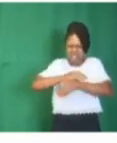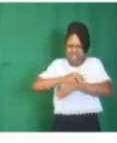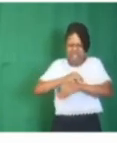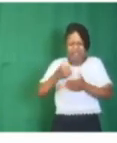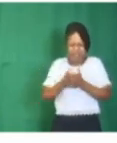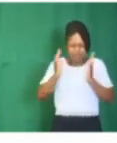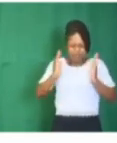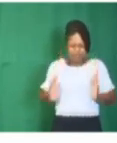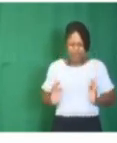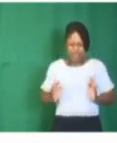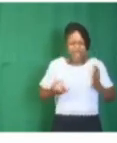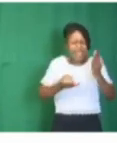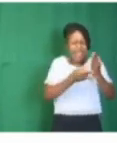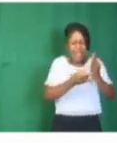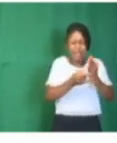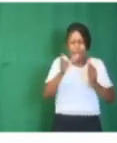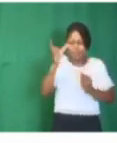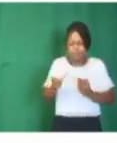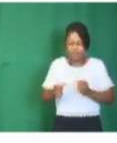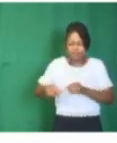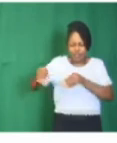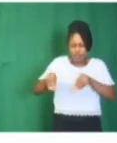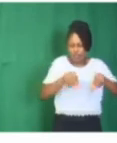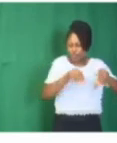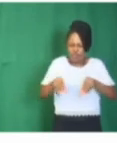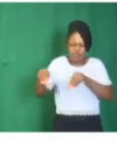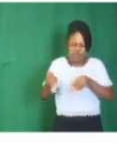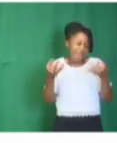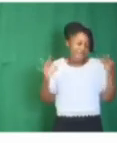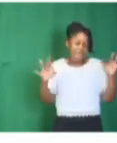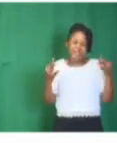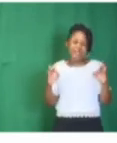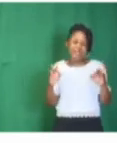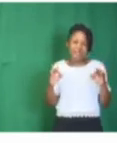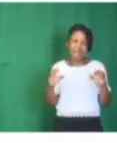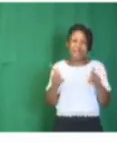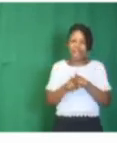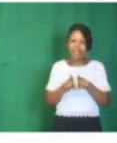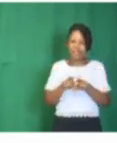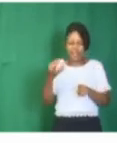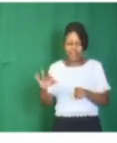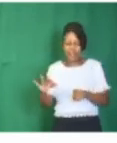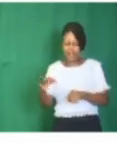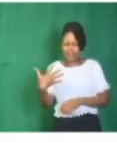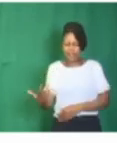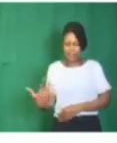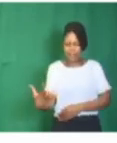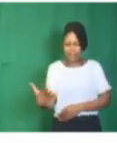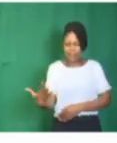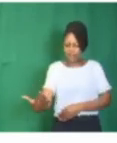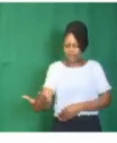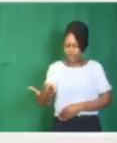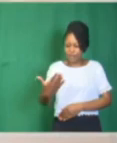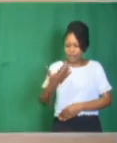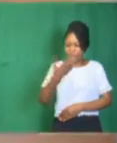movement possible in a human being. For example, if you move your hand towards your face,